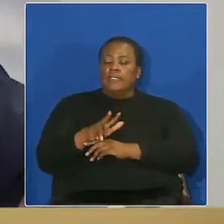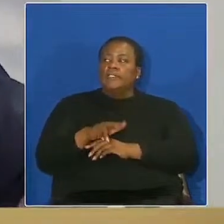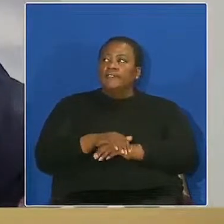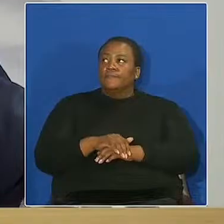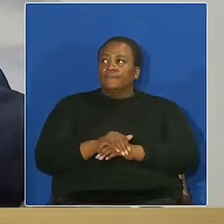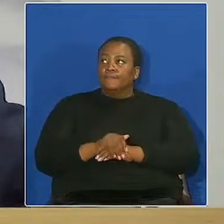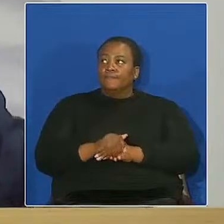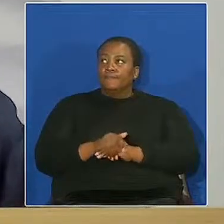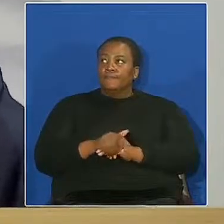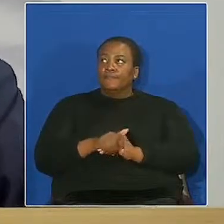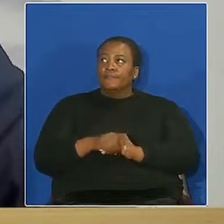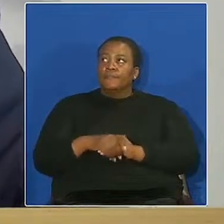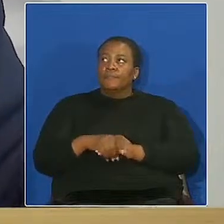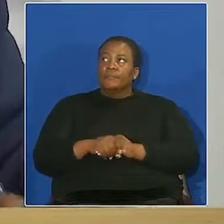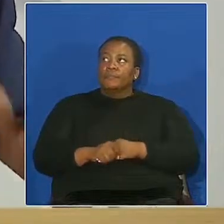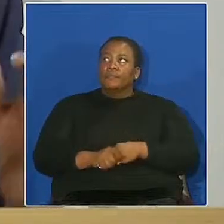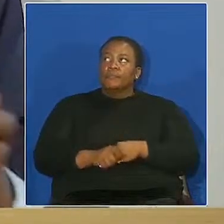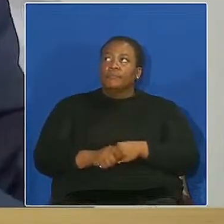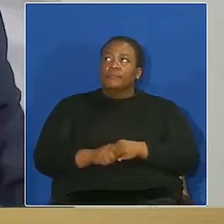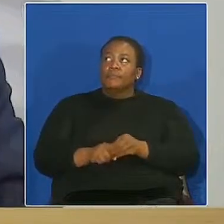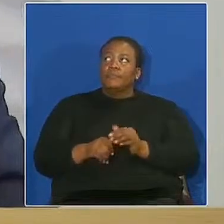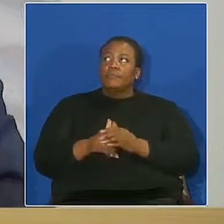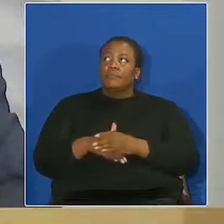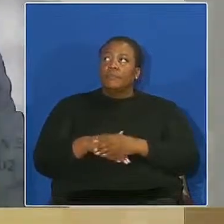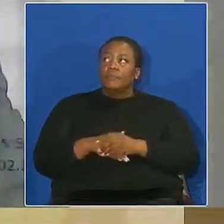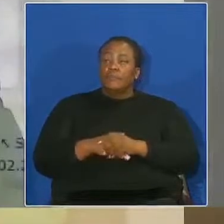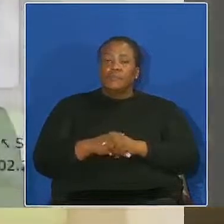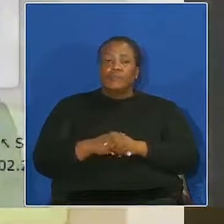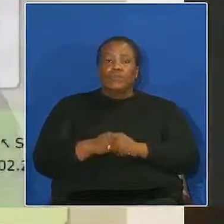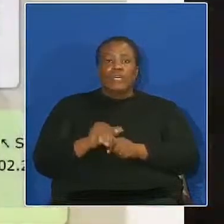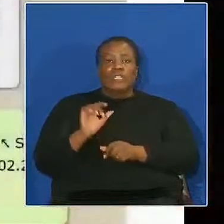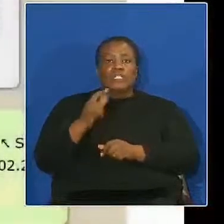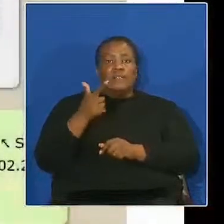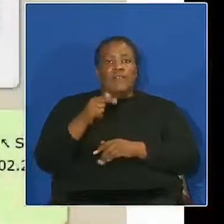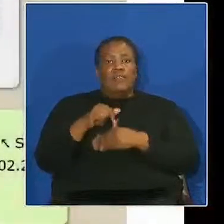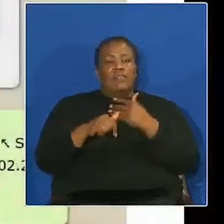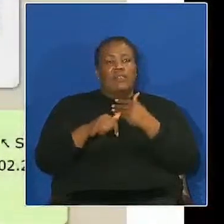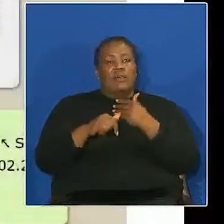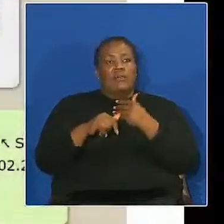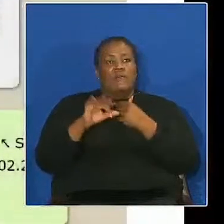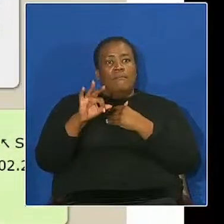on the 7th of March,